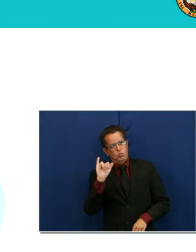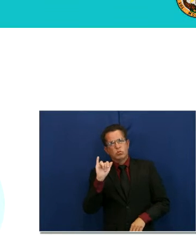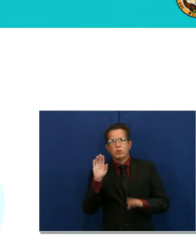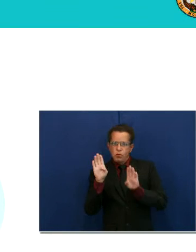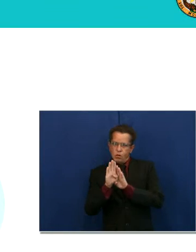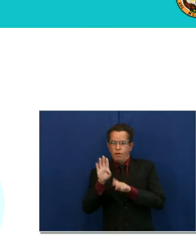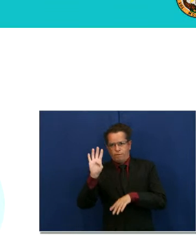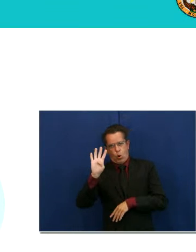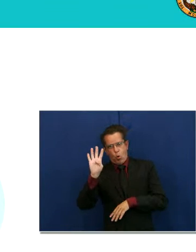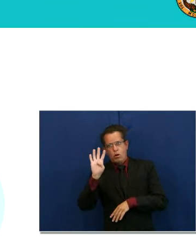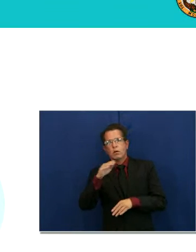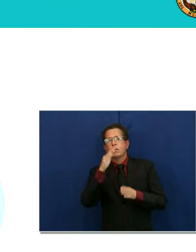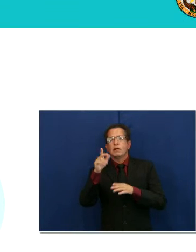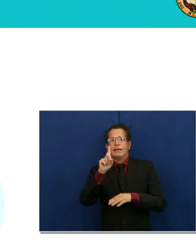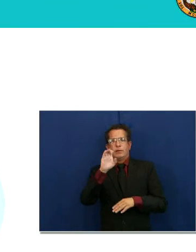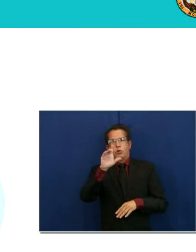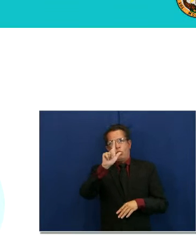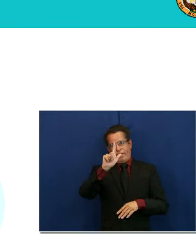December 25th,